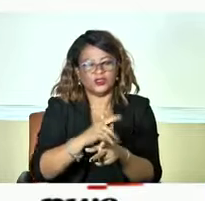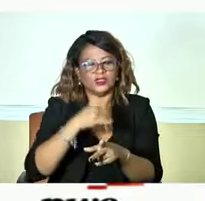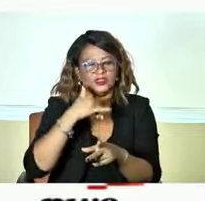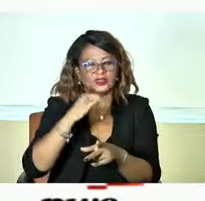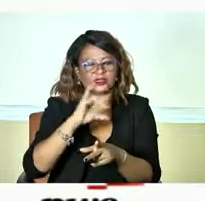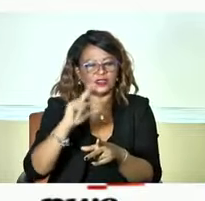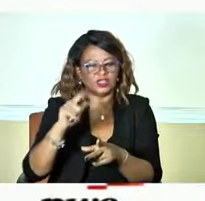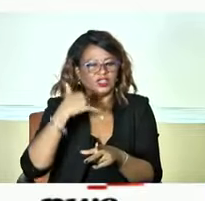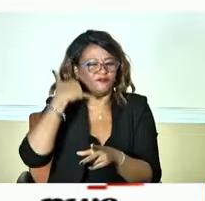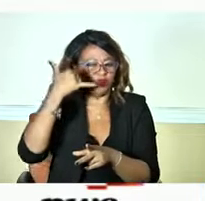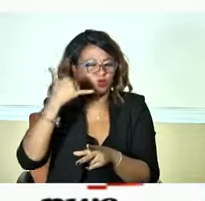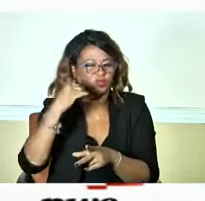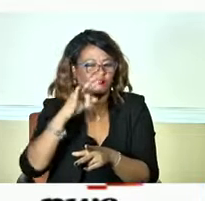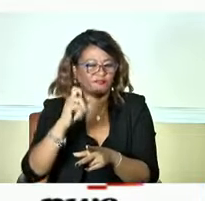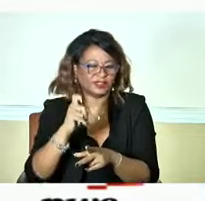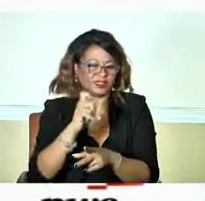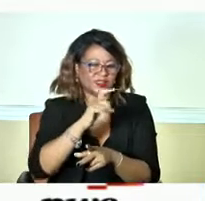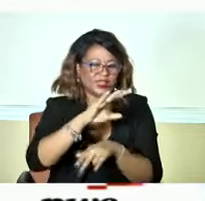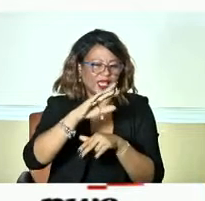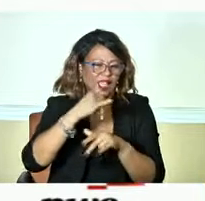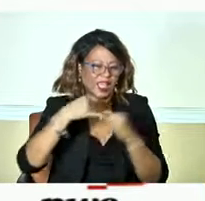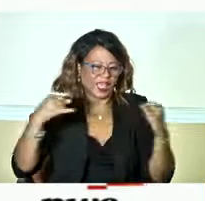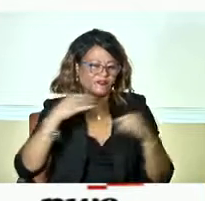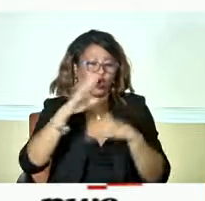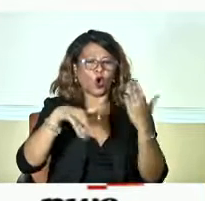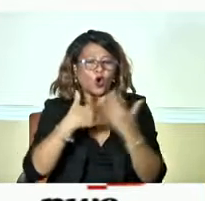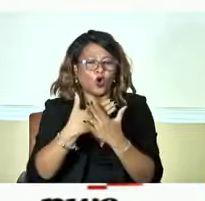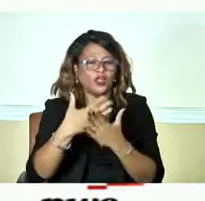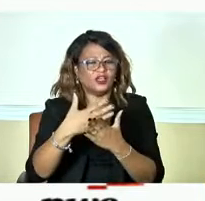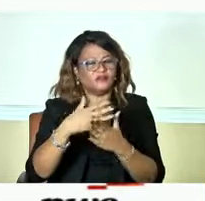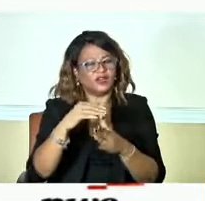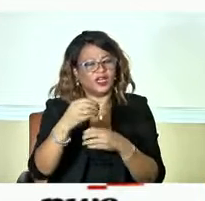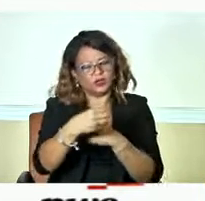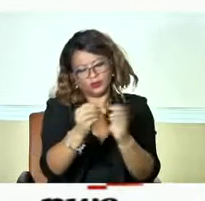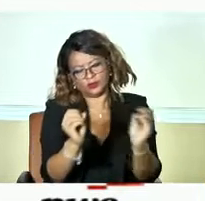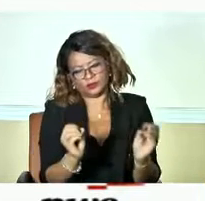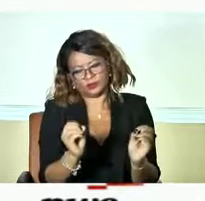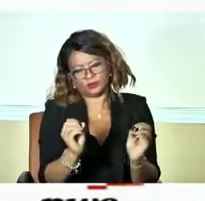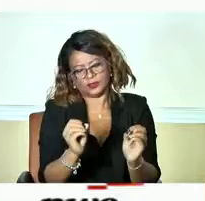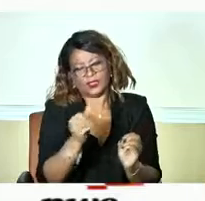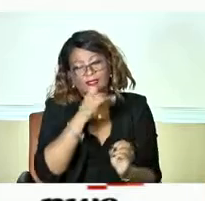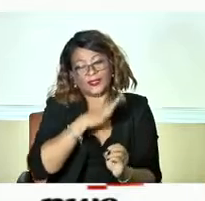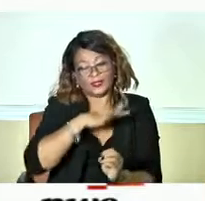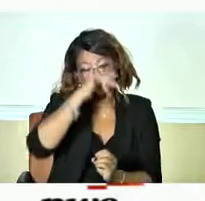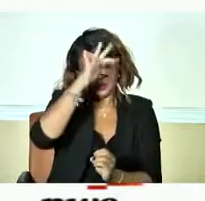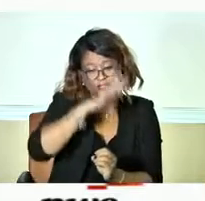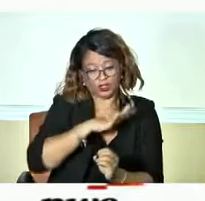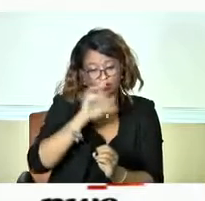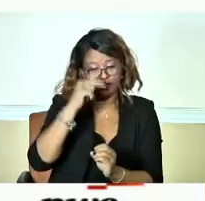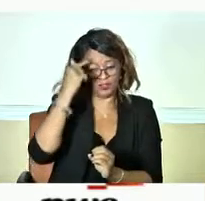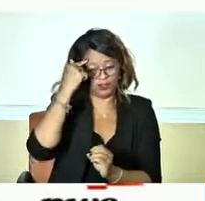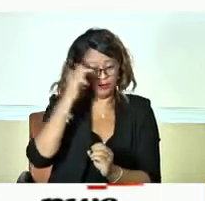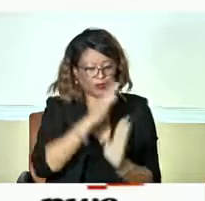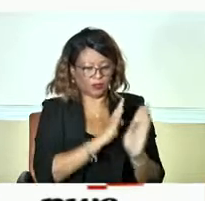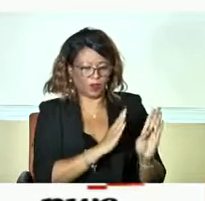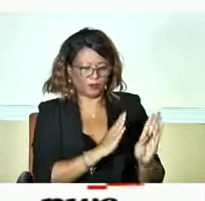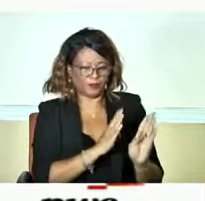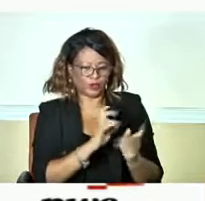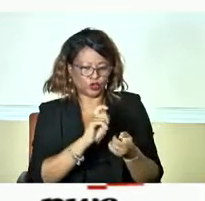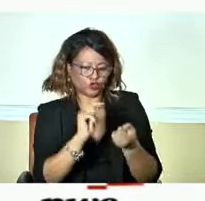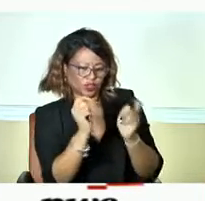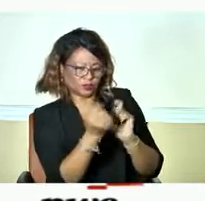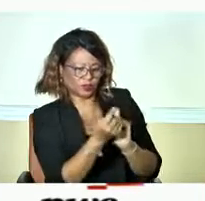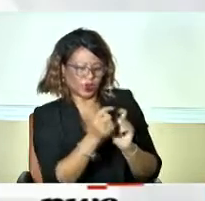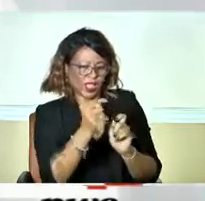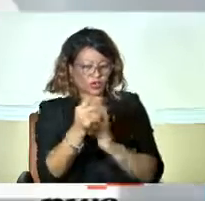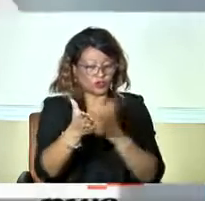phones and fixed lines for all our agencies. Ladies and gentlemen, as the government of the Bahamas transforms